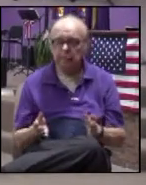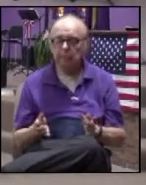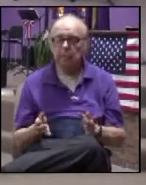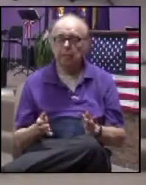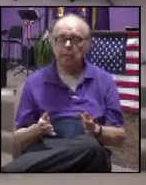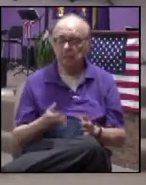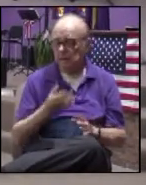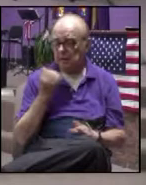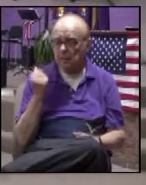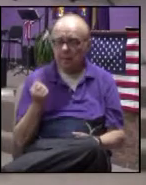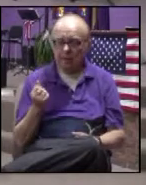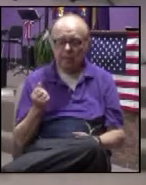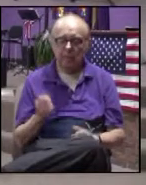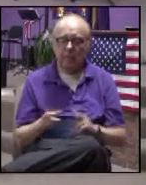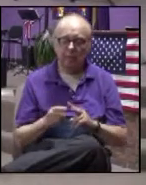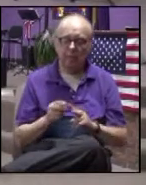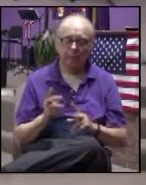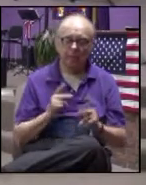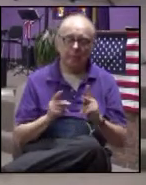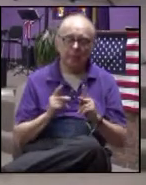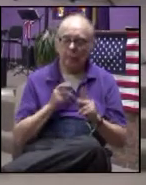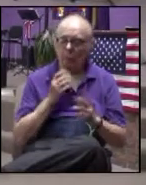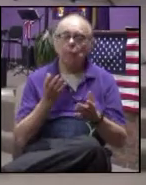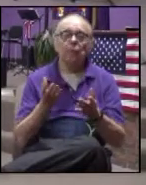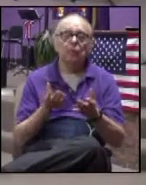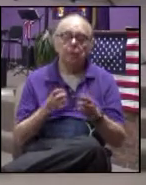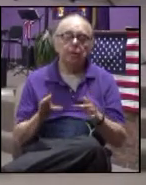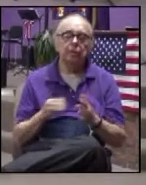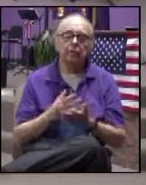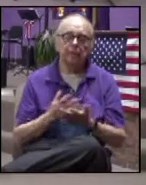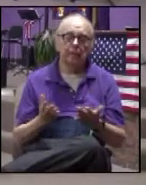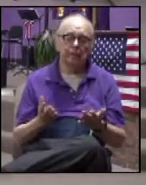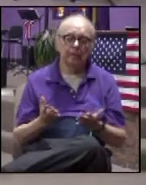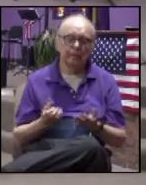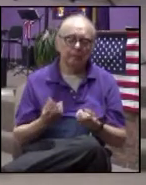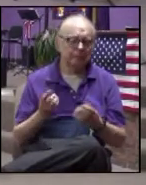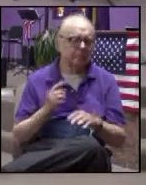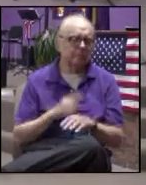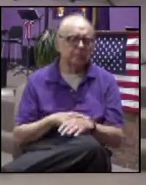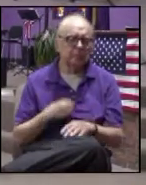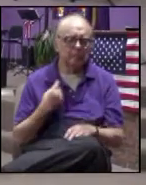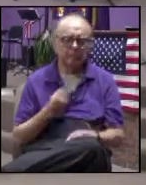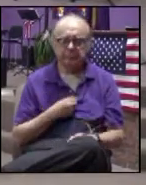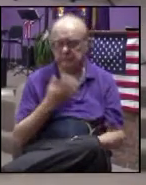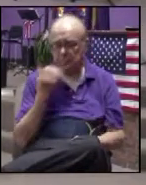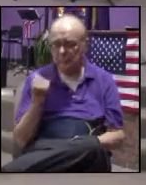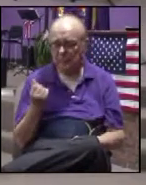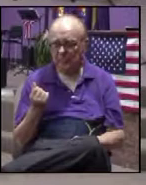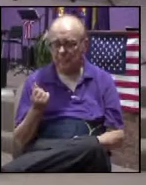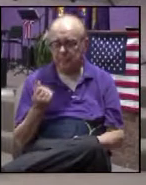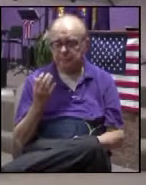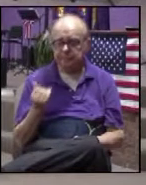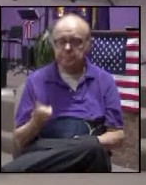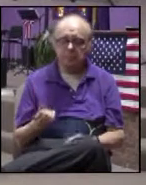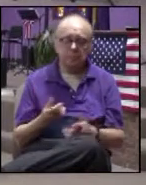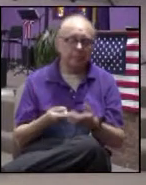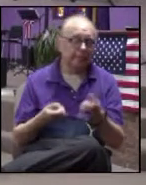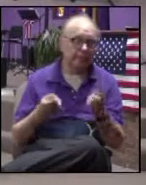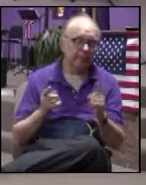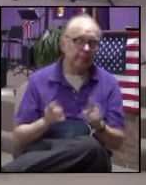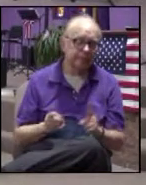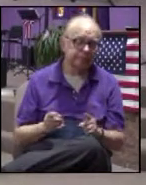the best. He chose the willing. And so many times we forget, because what ends up